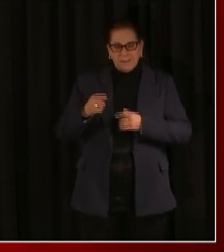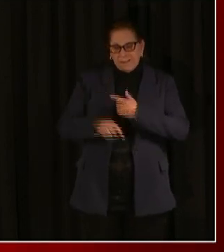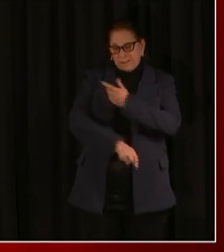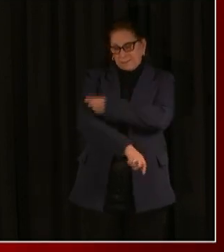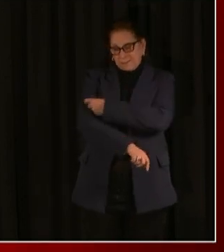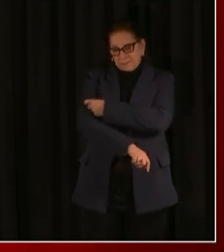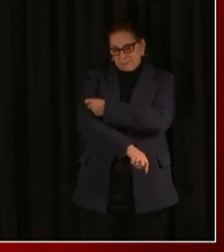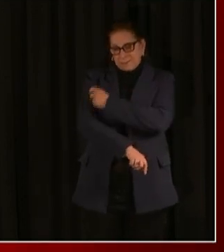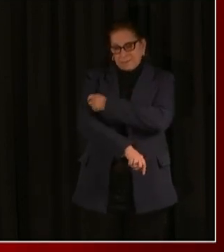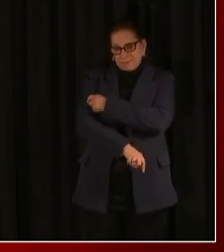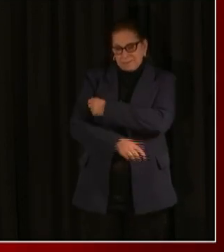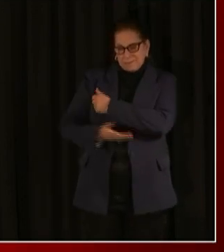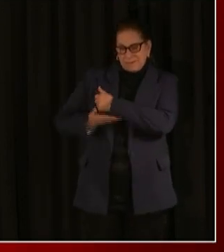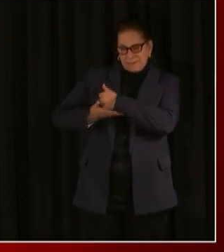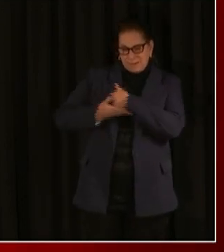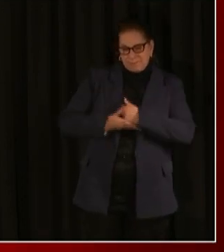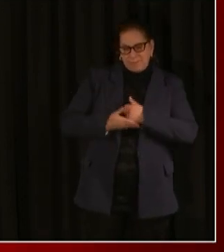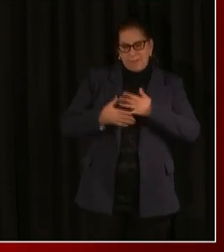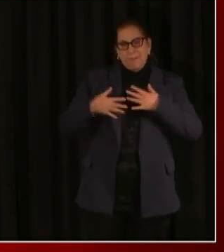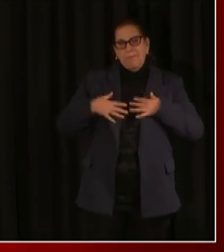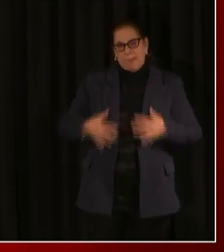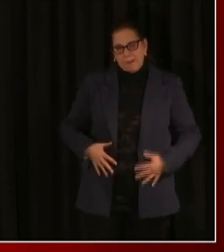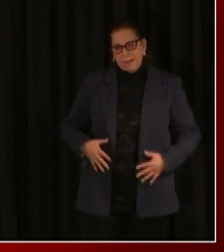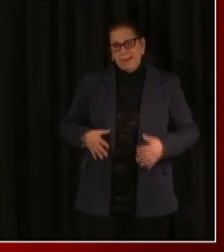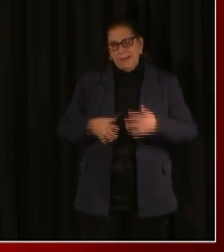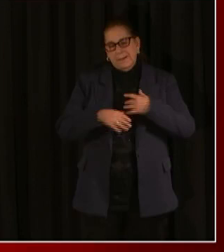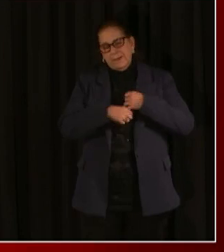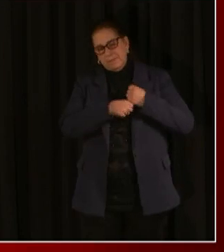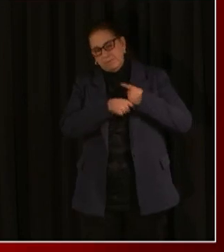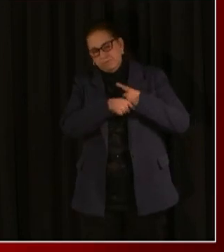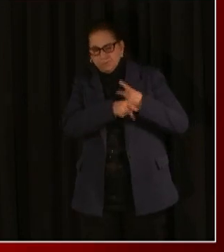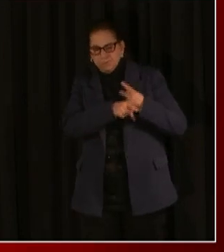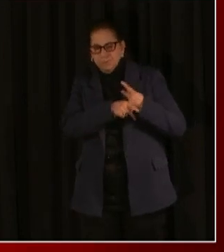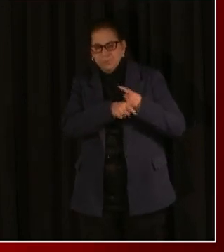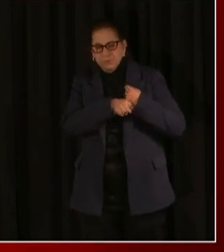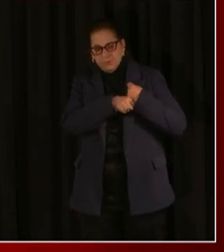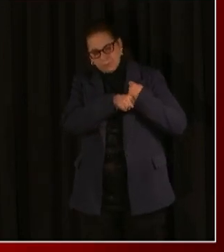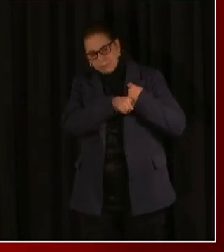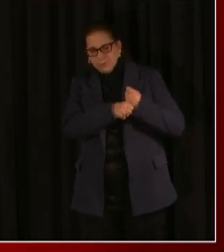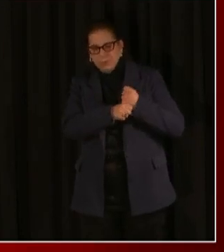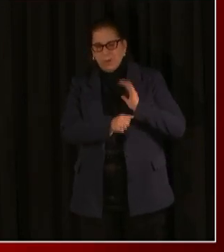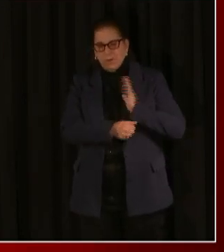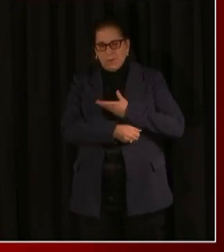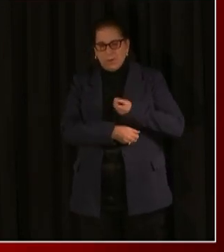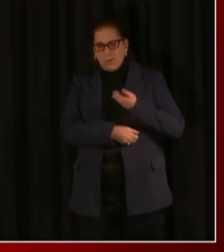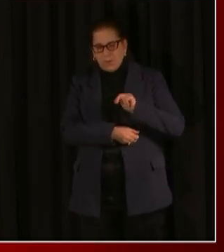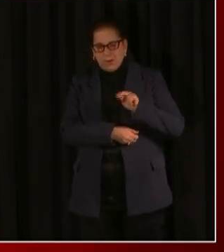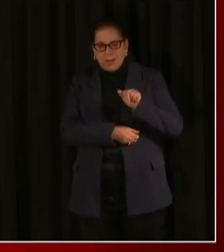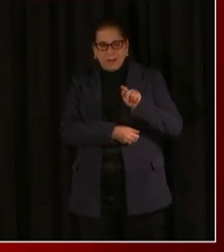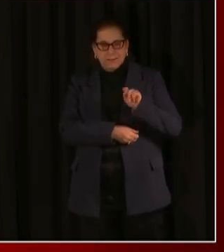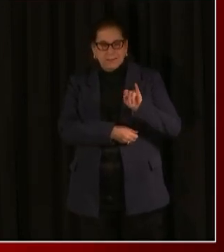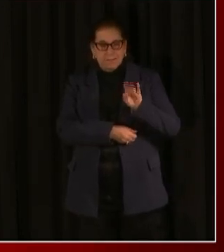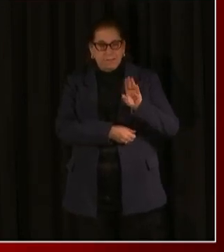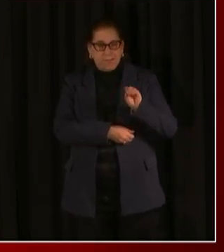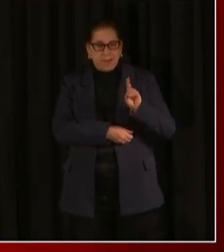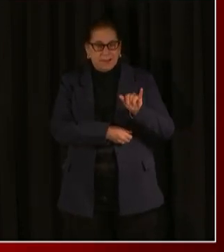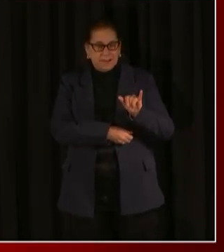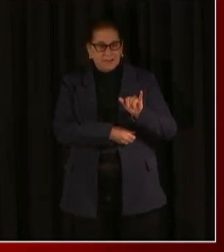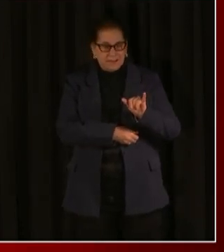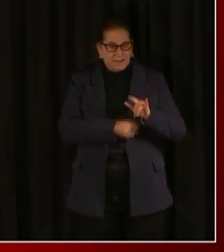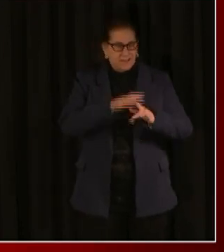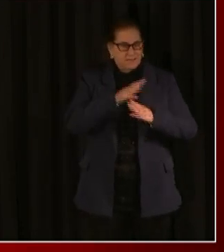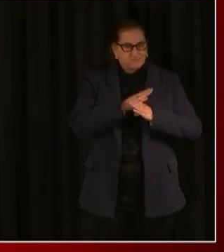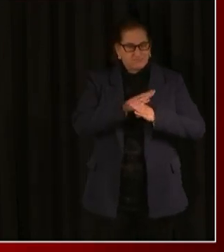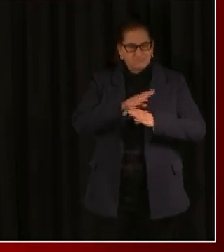and makes antibodies against that spike protein. The mRNA that came into your body from the vaccine